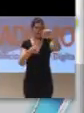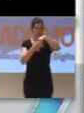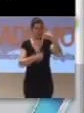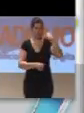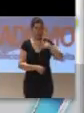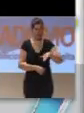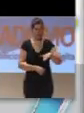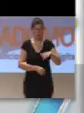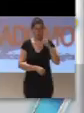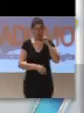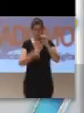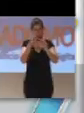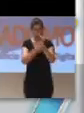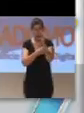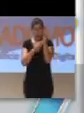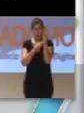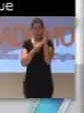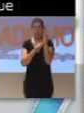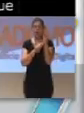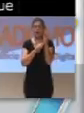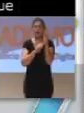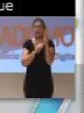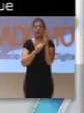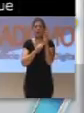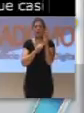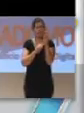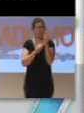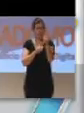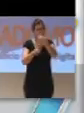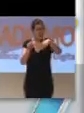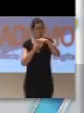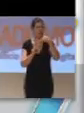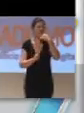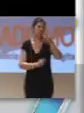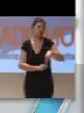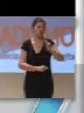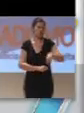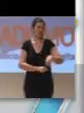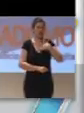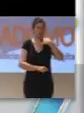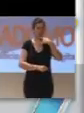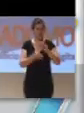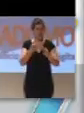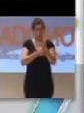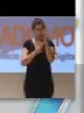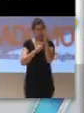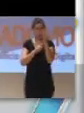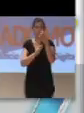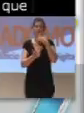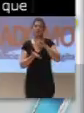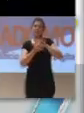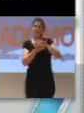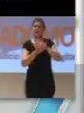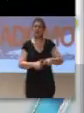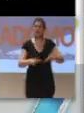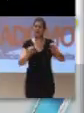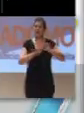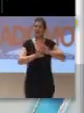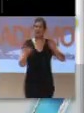415 euros per terminal, VAT included. A terminal that you will never be able to recover. A terminal that once